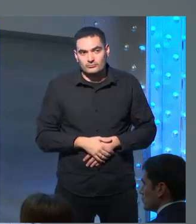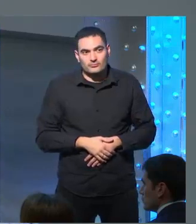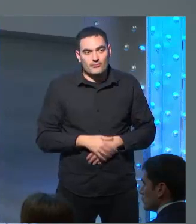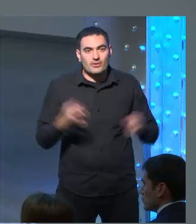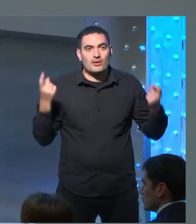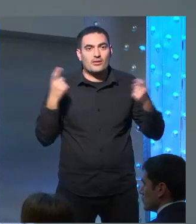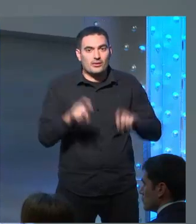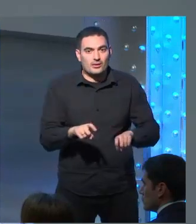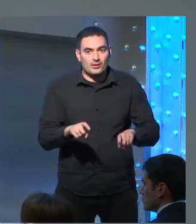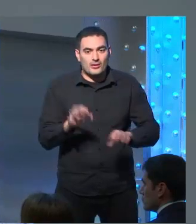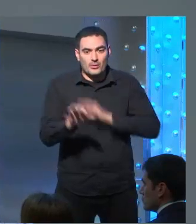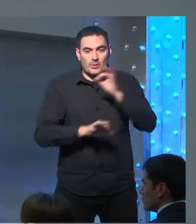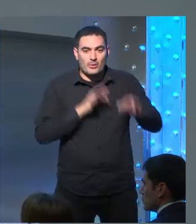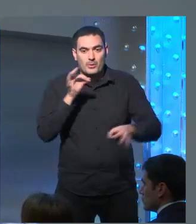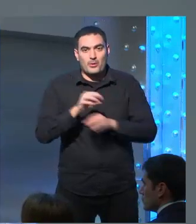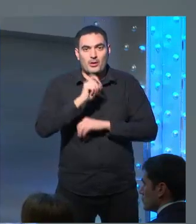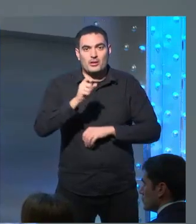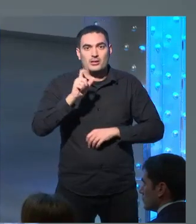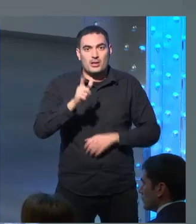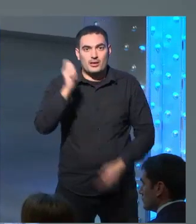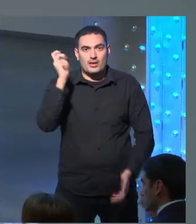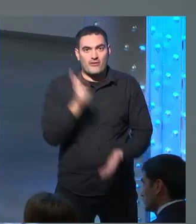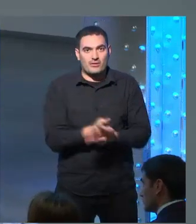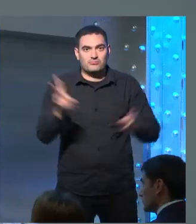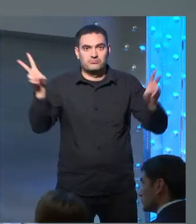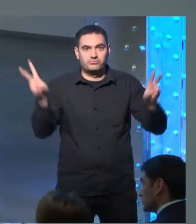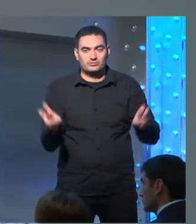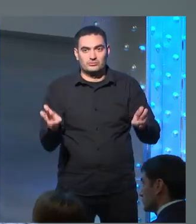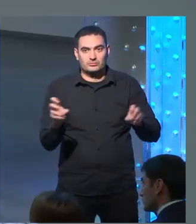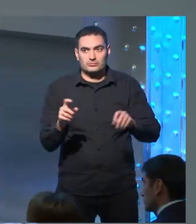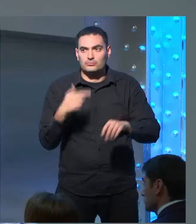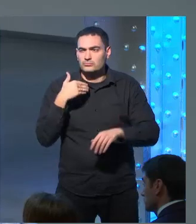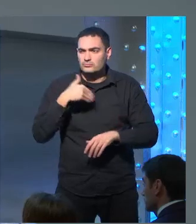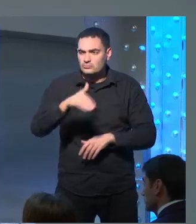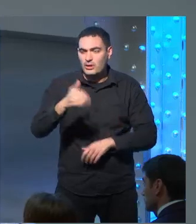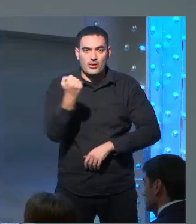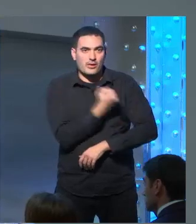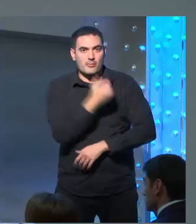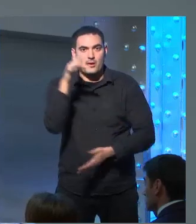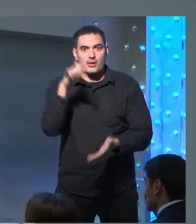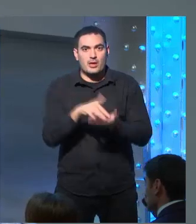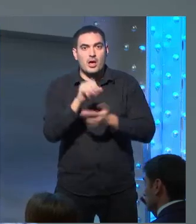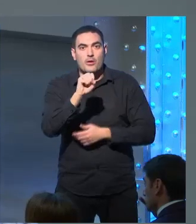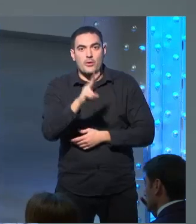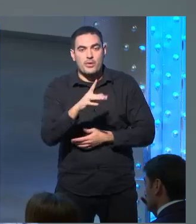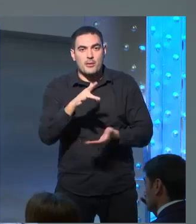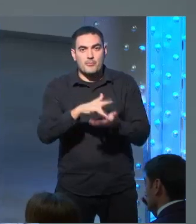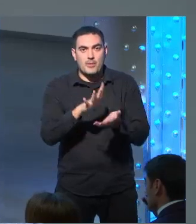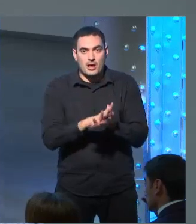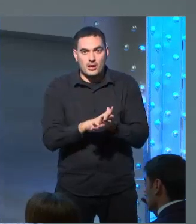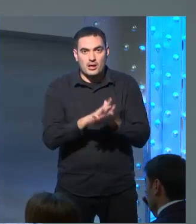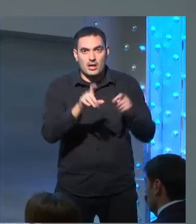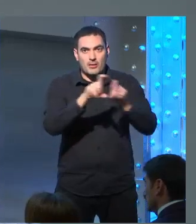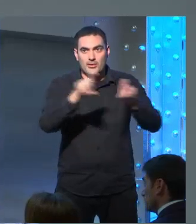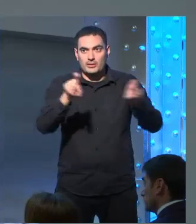while. We want to call you to invite you to the next appointment on the 12th of